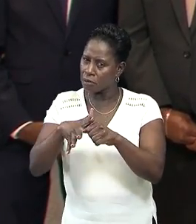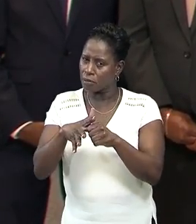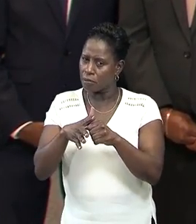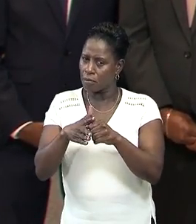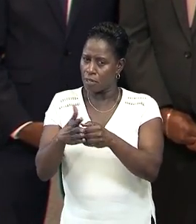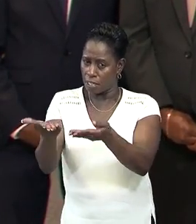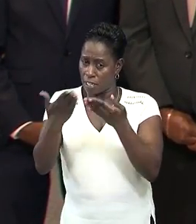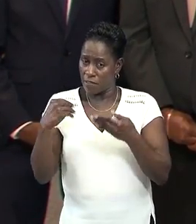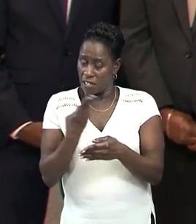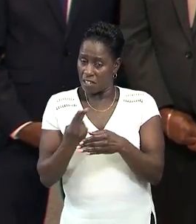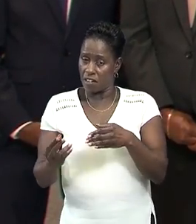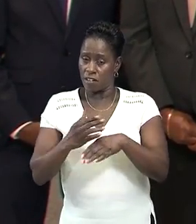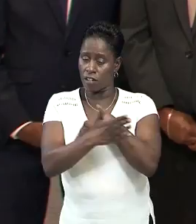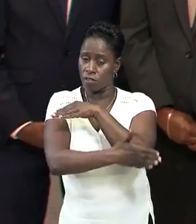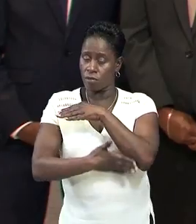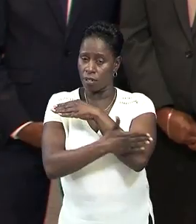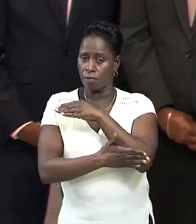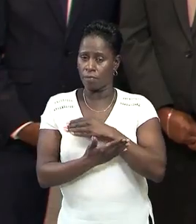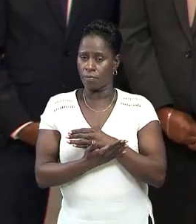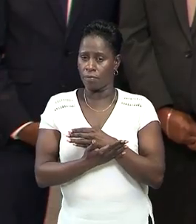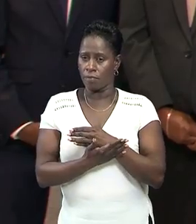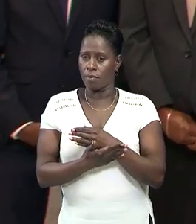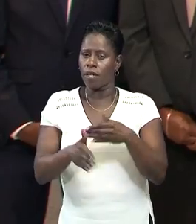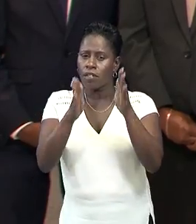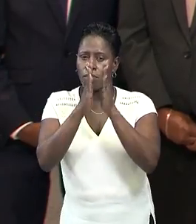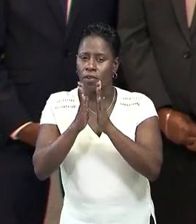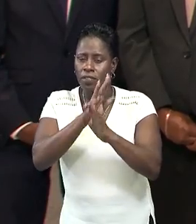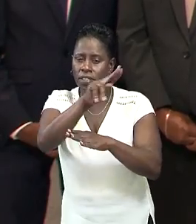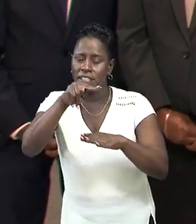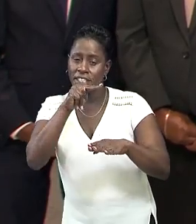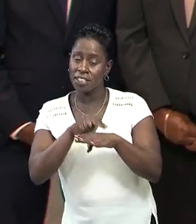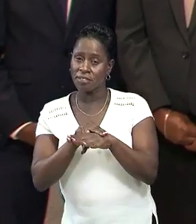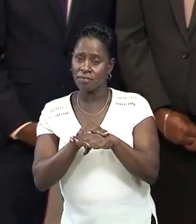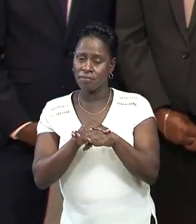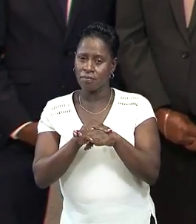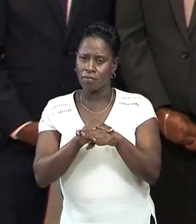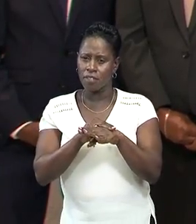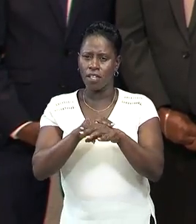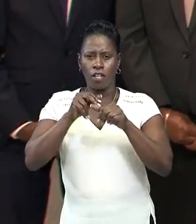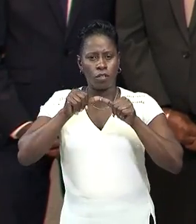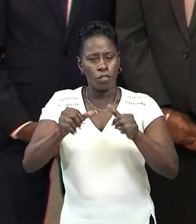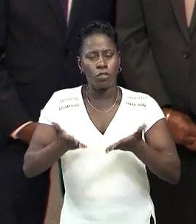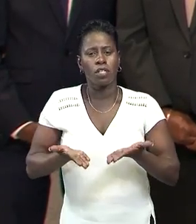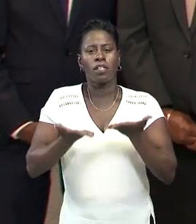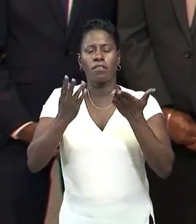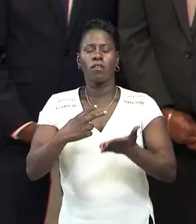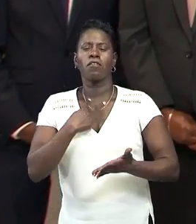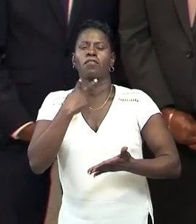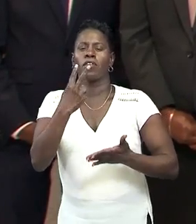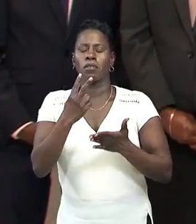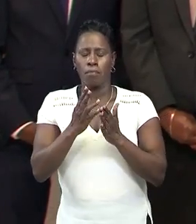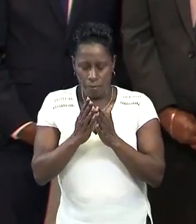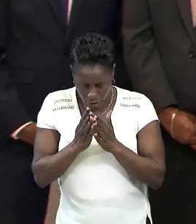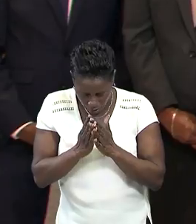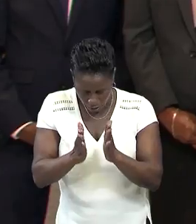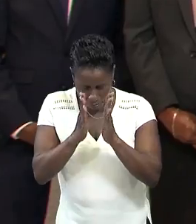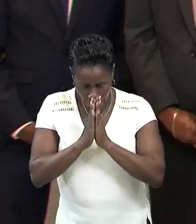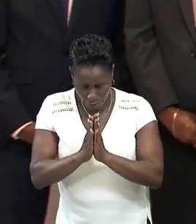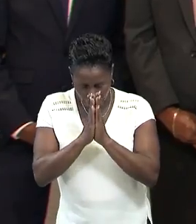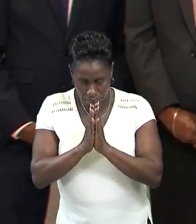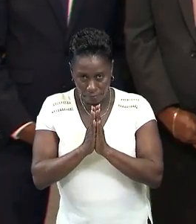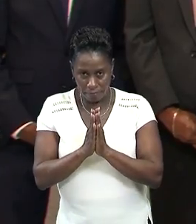country. As a prayerful nation, we continue to lift our voices and bend our heads in